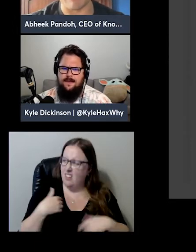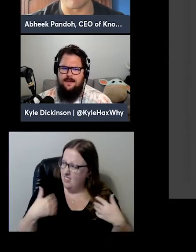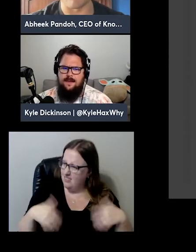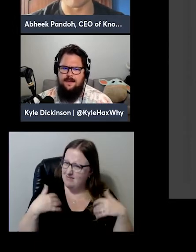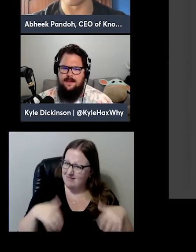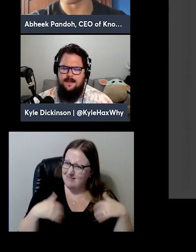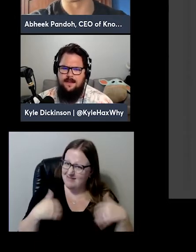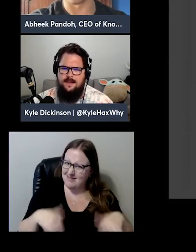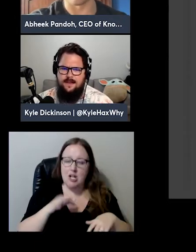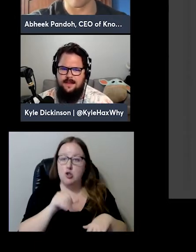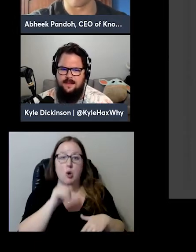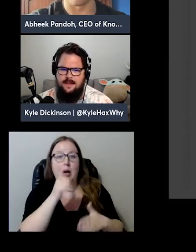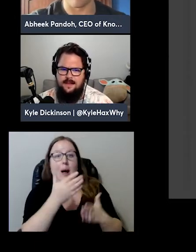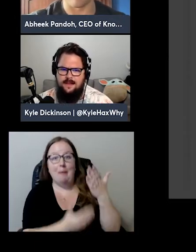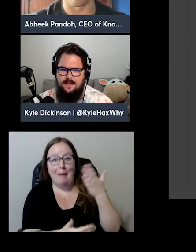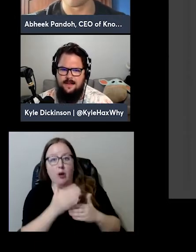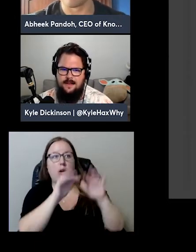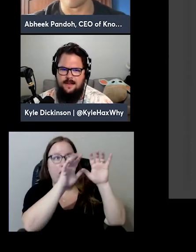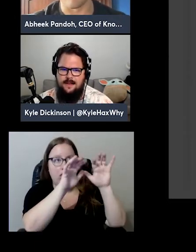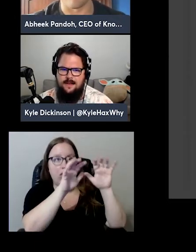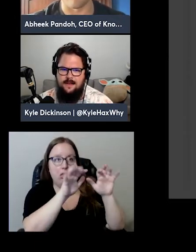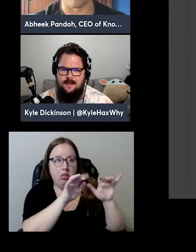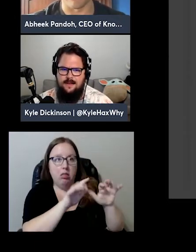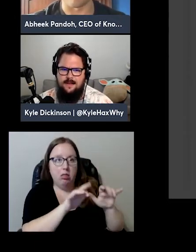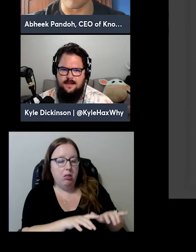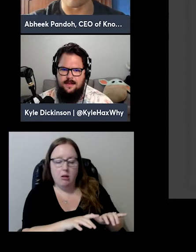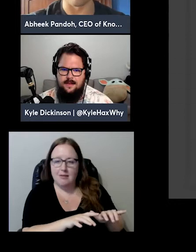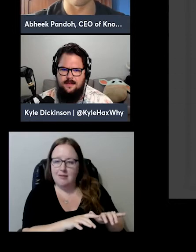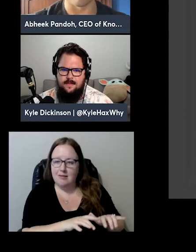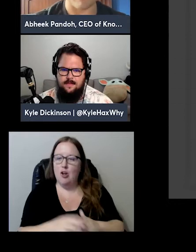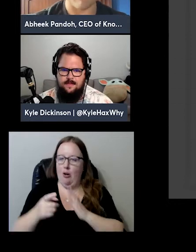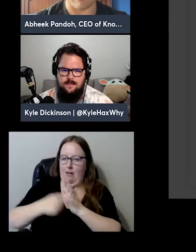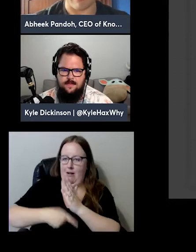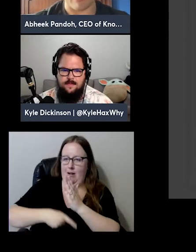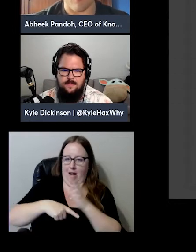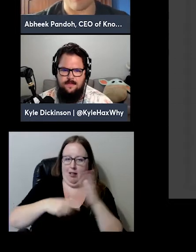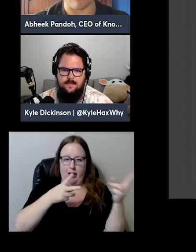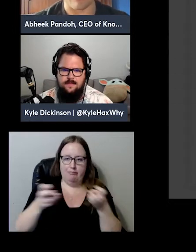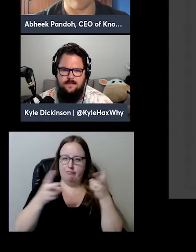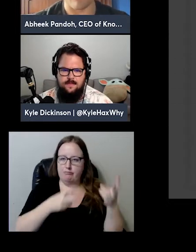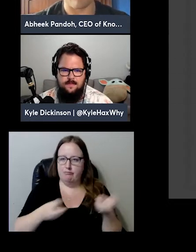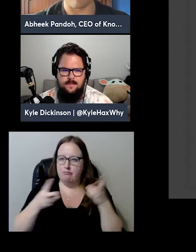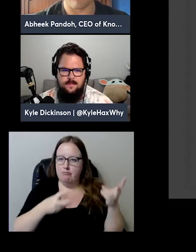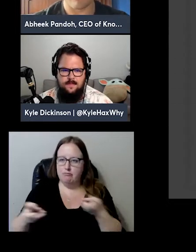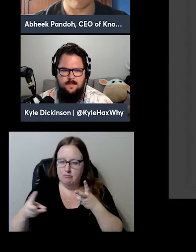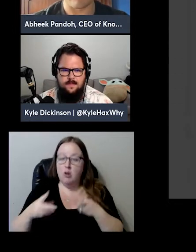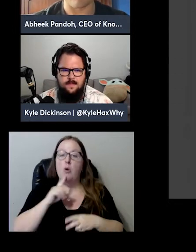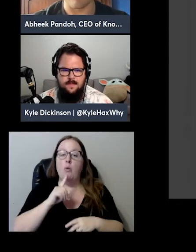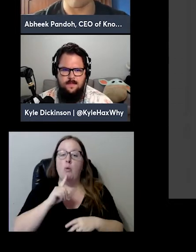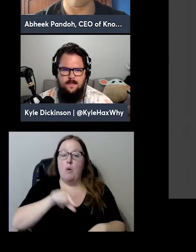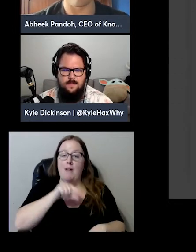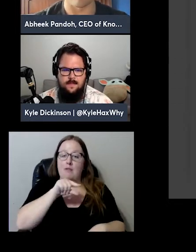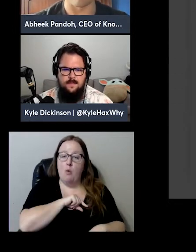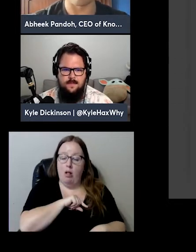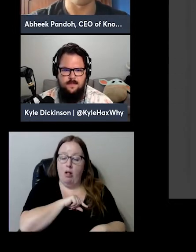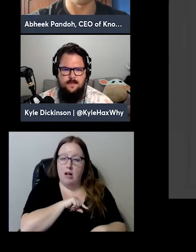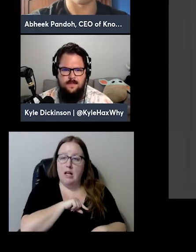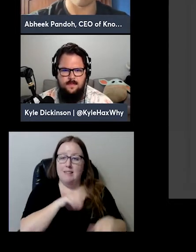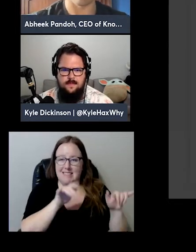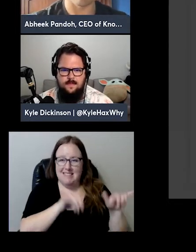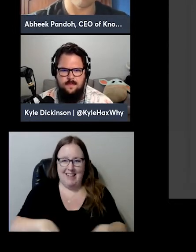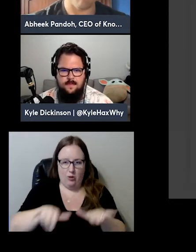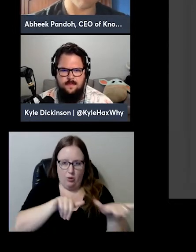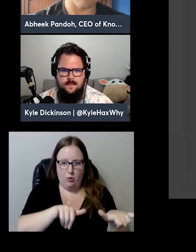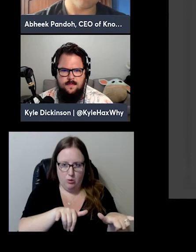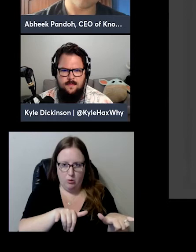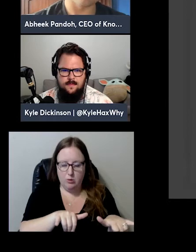manually making those. These are done on the fly. And what we do is we have like a quality sort of standard. So like you could